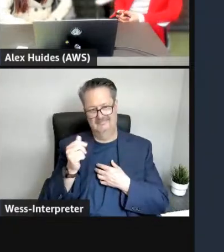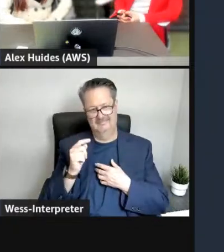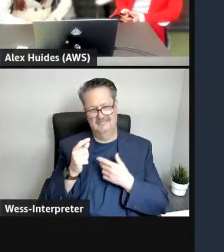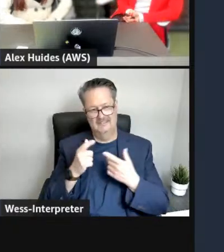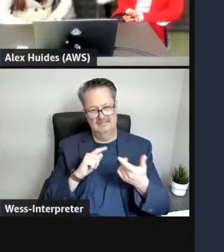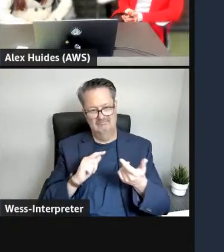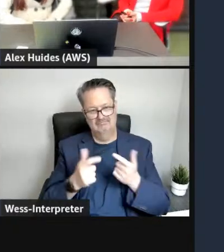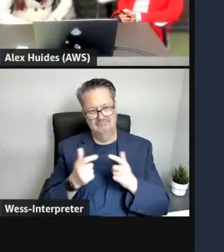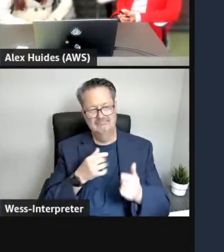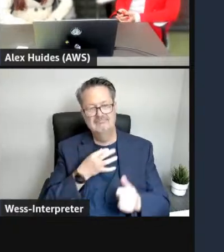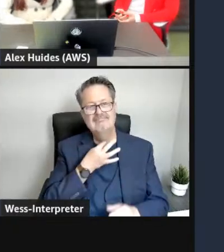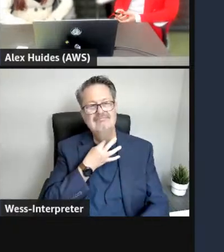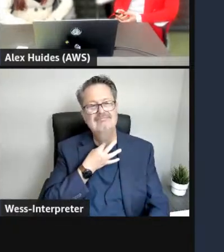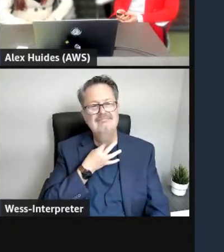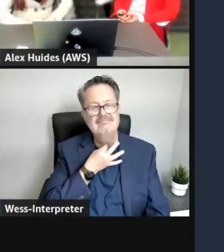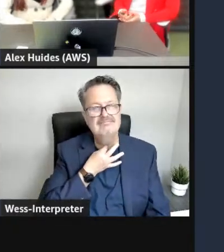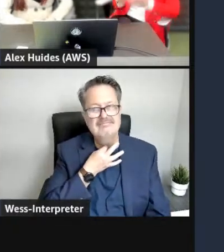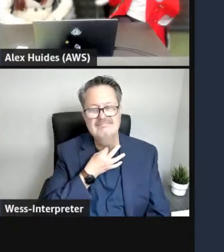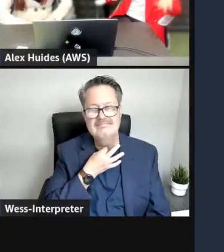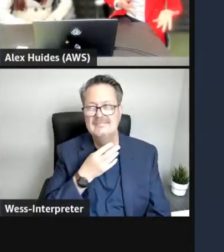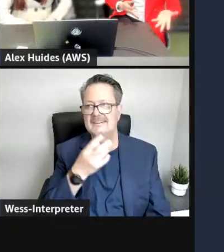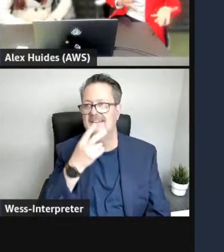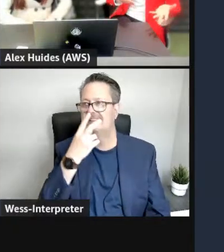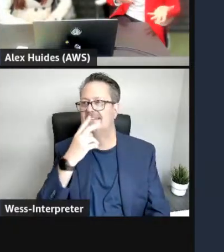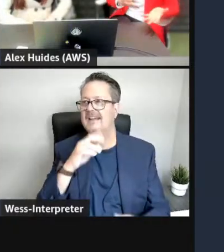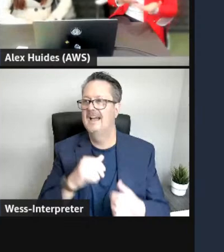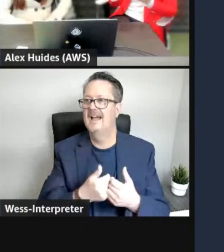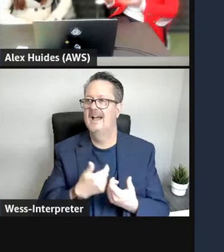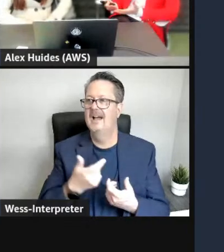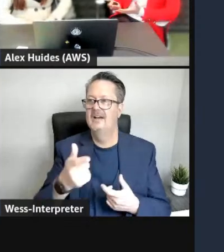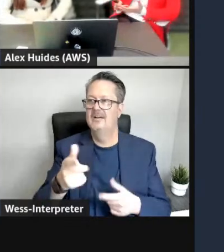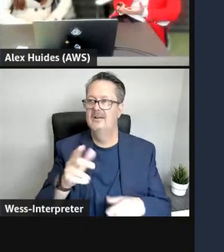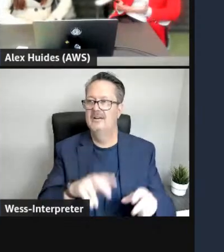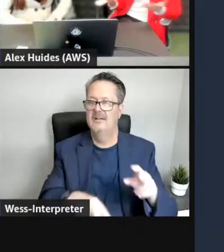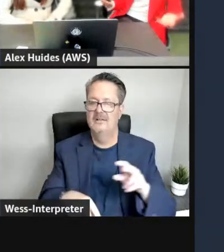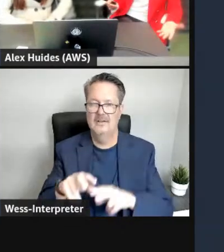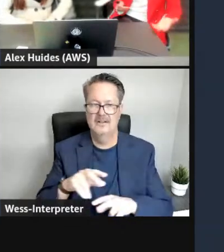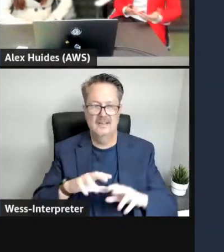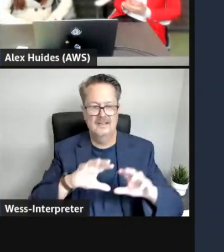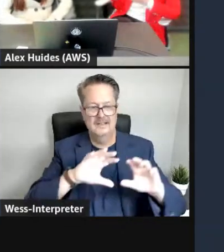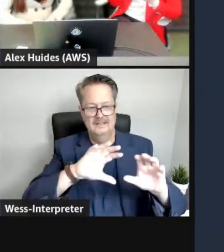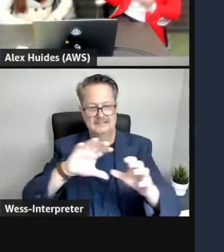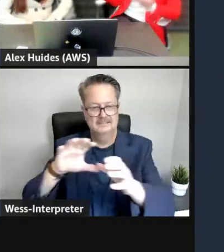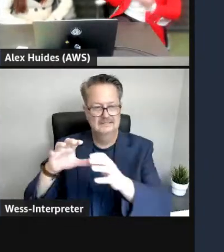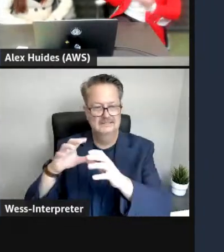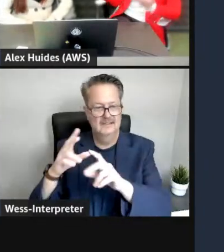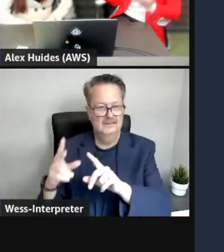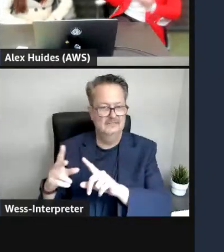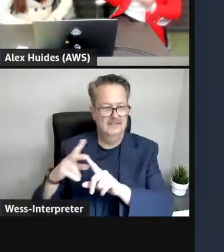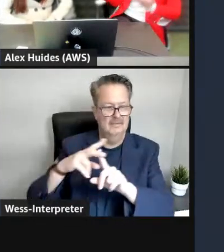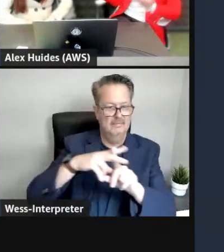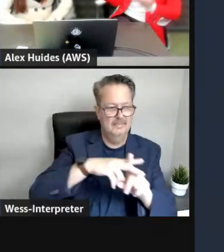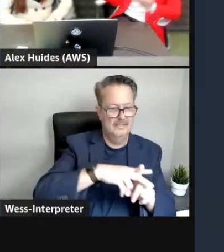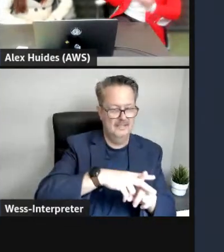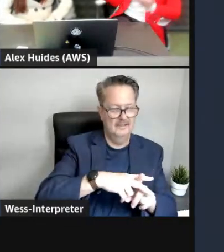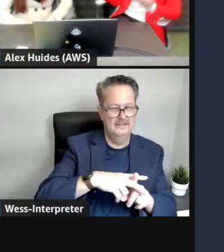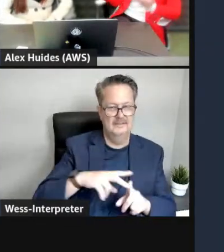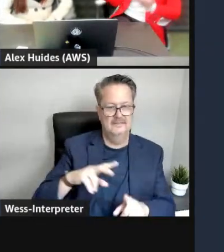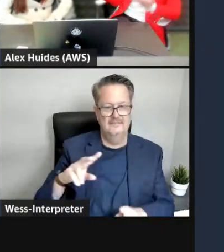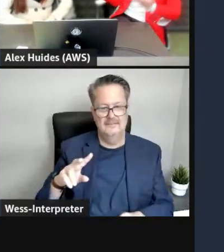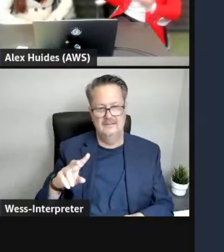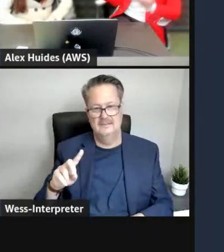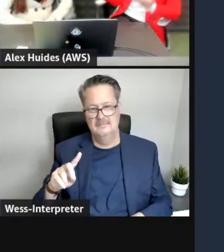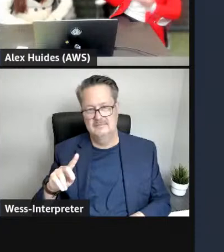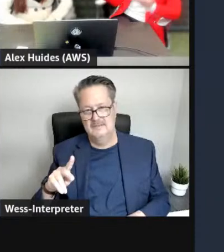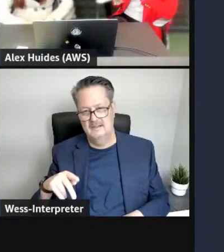extremely curious to see how you are looking at containers, modernization applications, VPC lattice, service